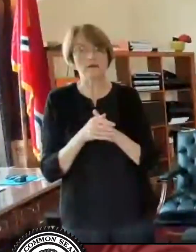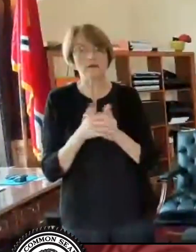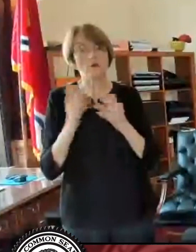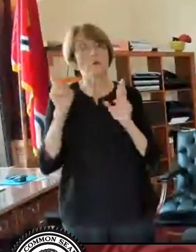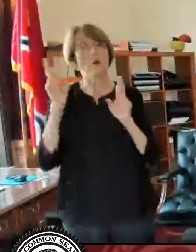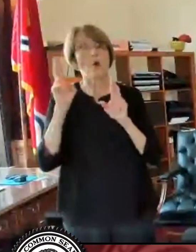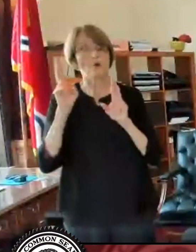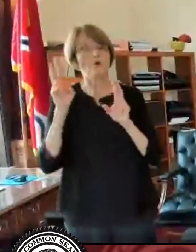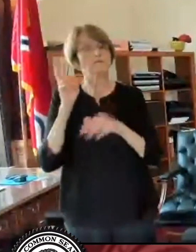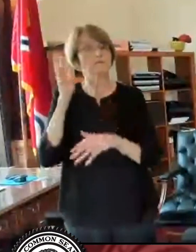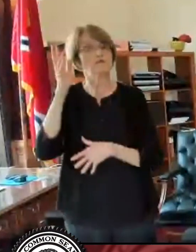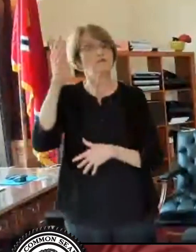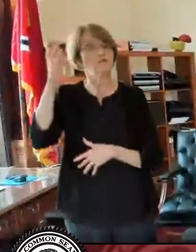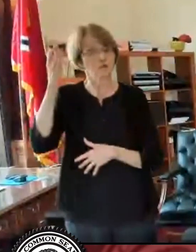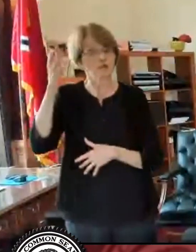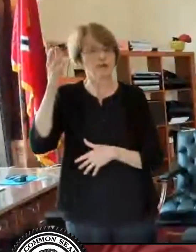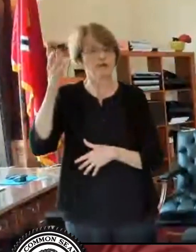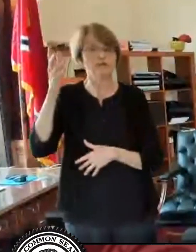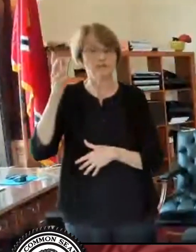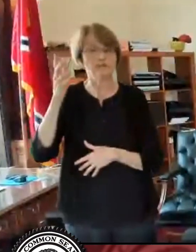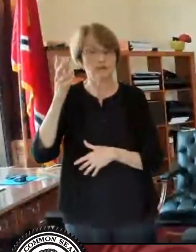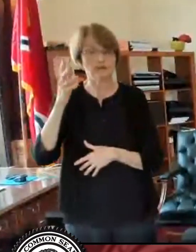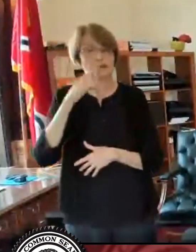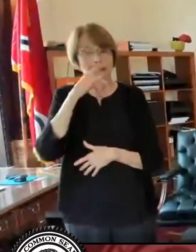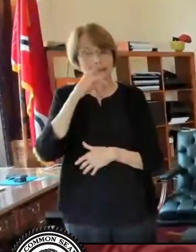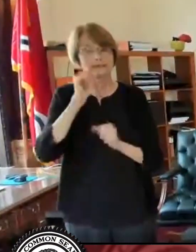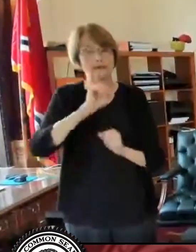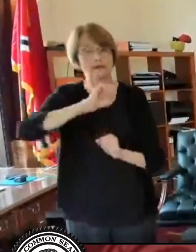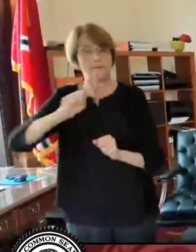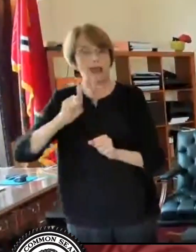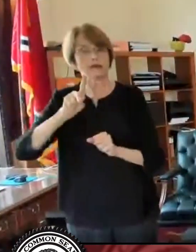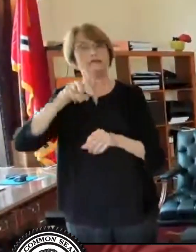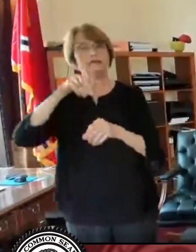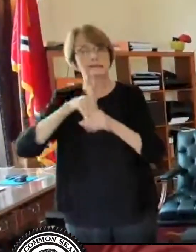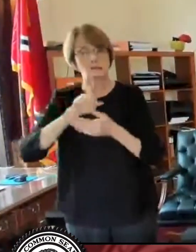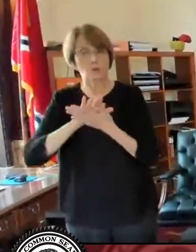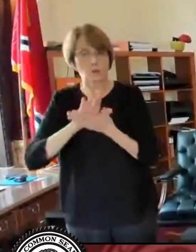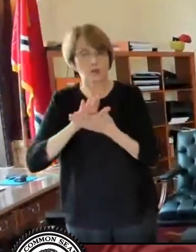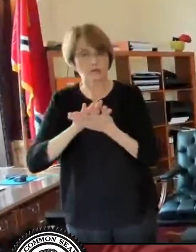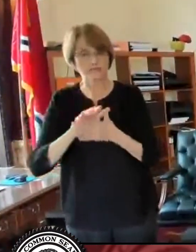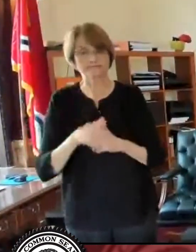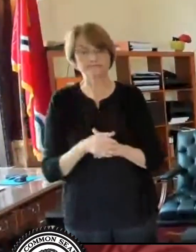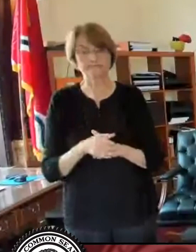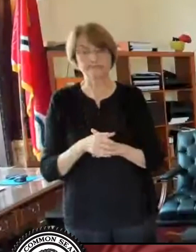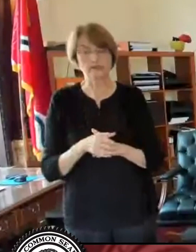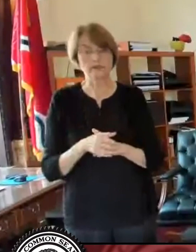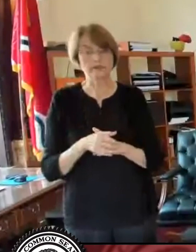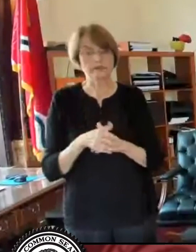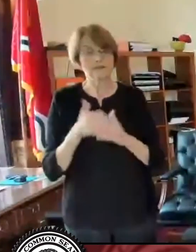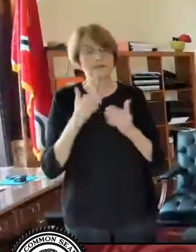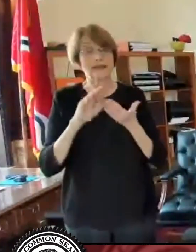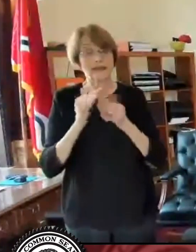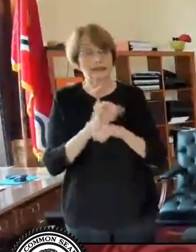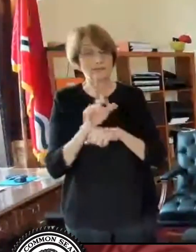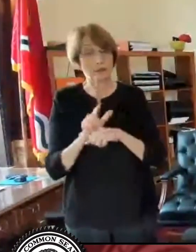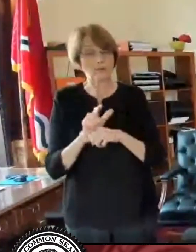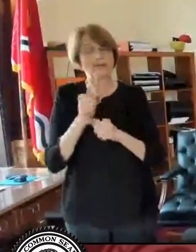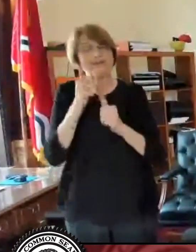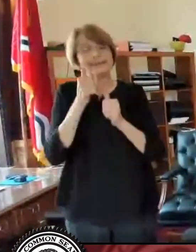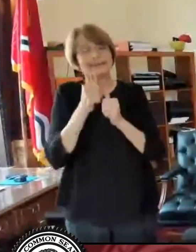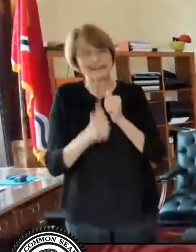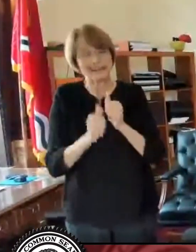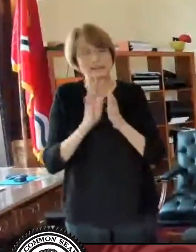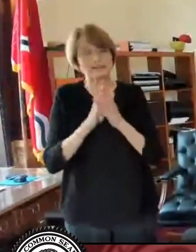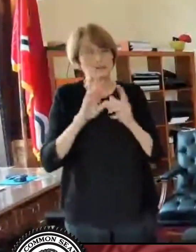hopeful that we will be able to get kids back in school. Now, in the city of St. Louis, each school district, and there's St. Louis